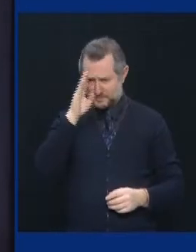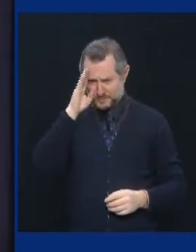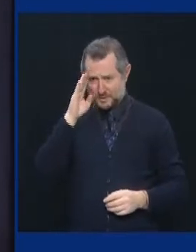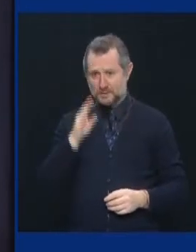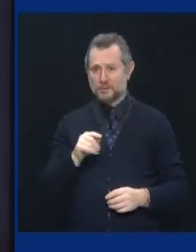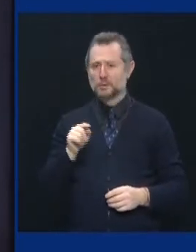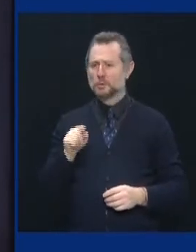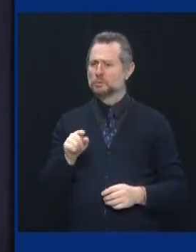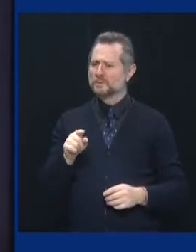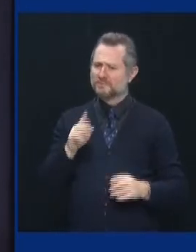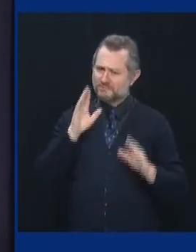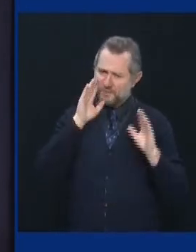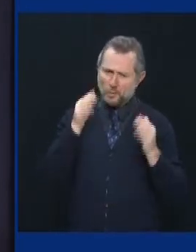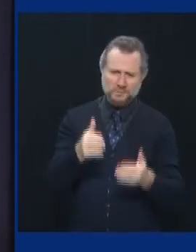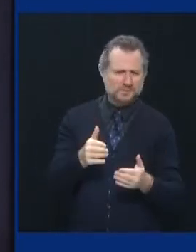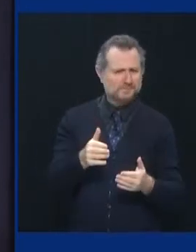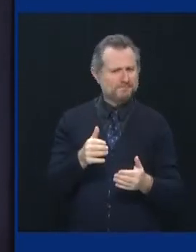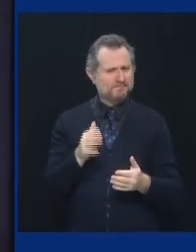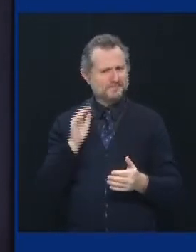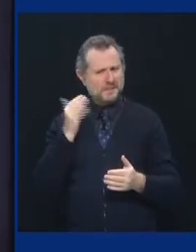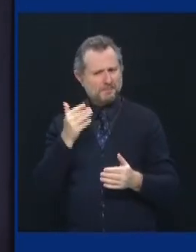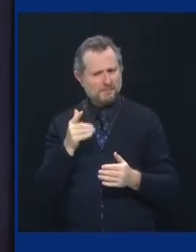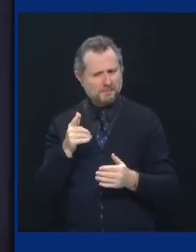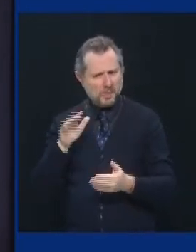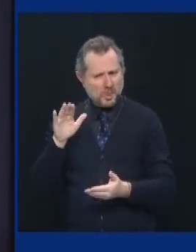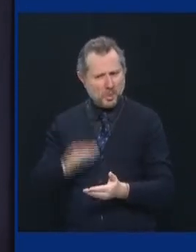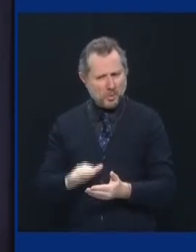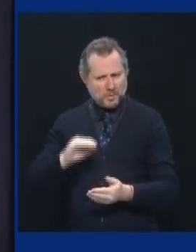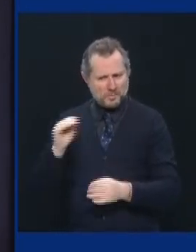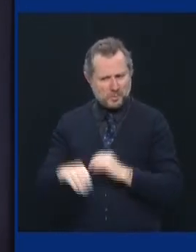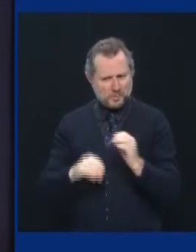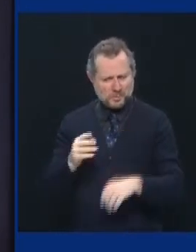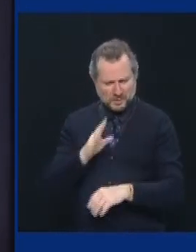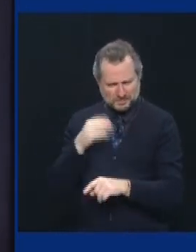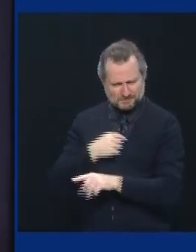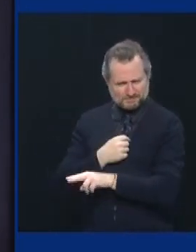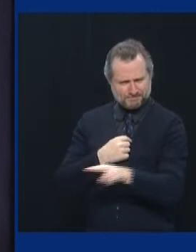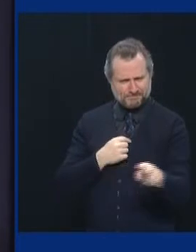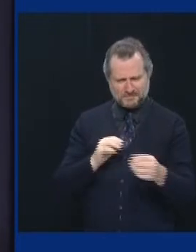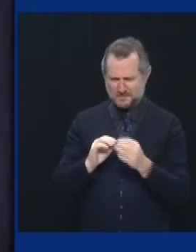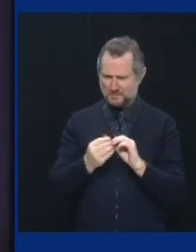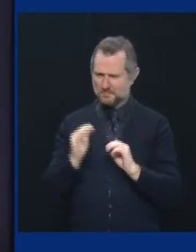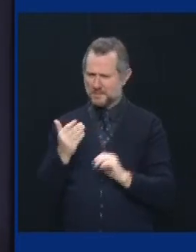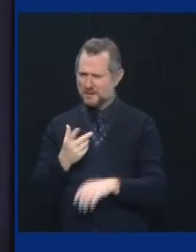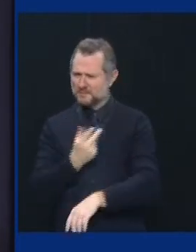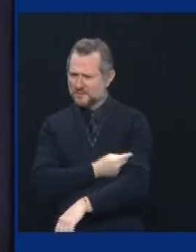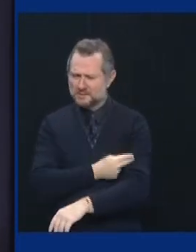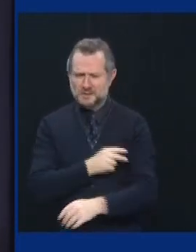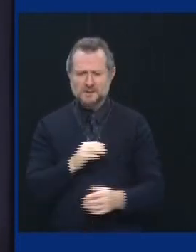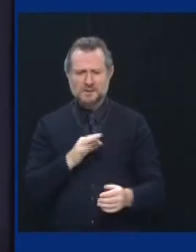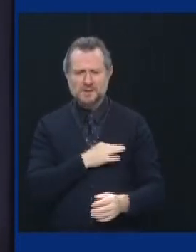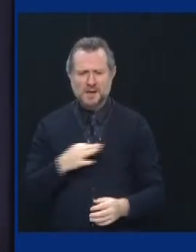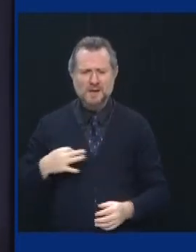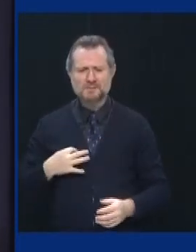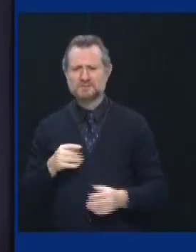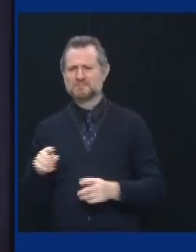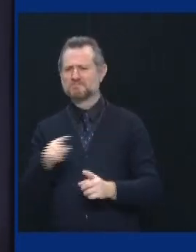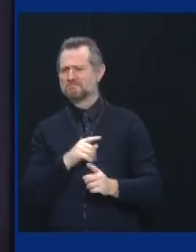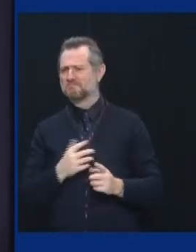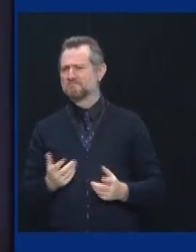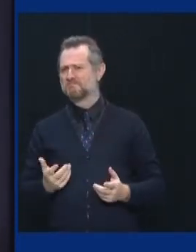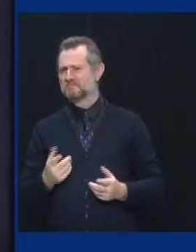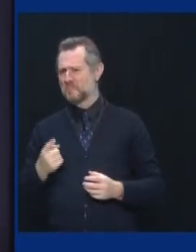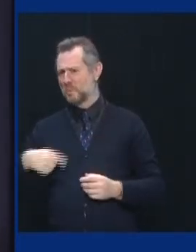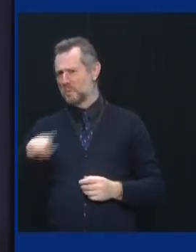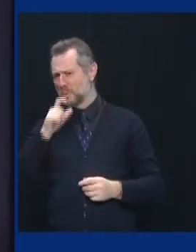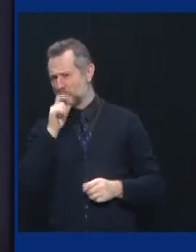specifically. Seemed like there were a lot of low performing in terms of getting their staff vaccinated as well as getting their patients vaccinated.